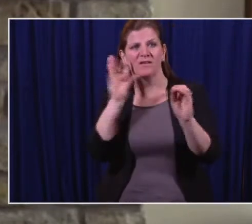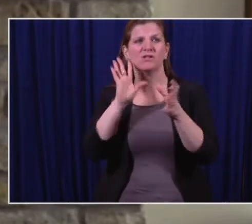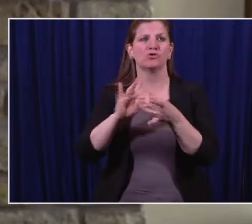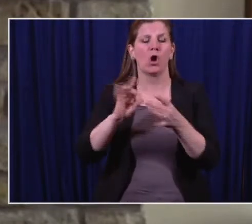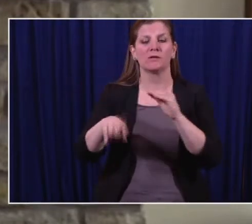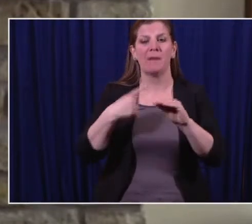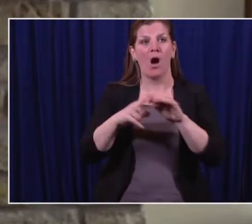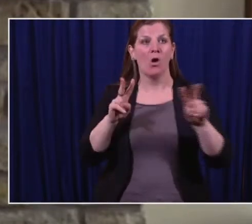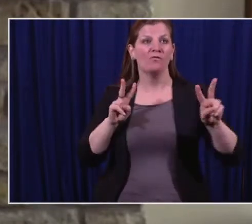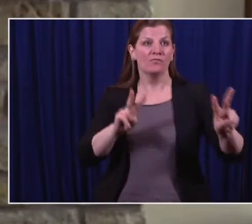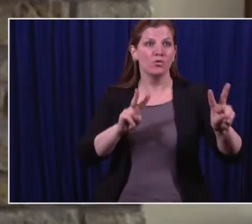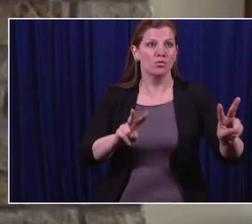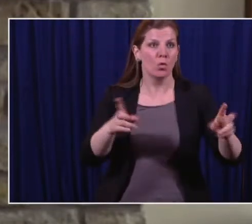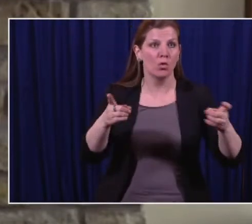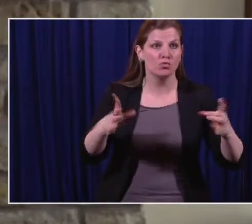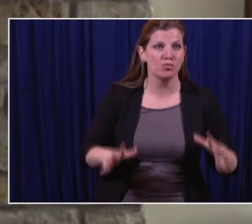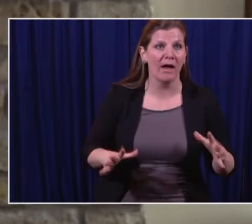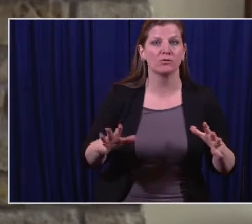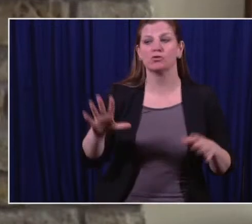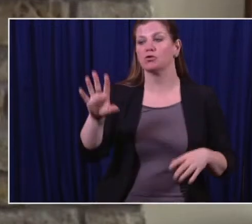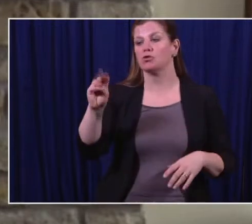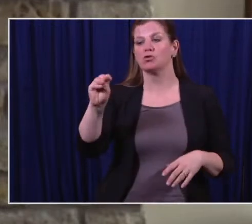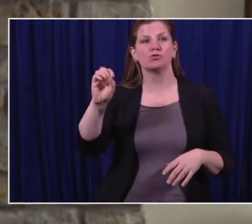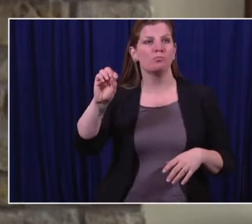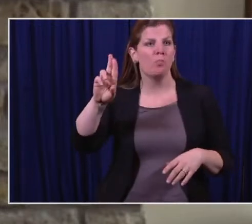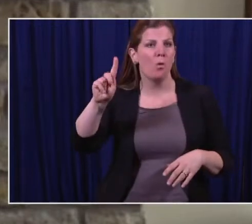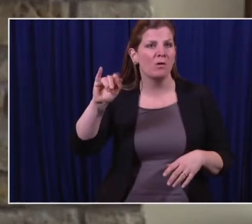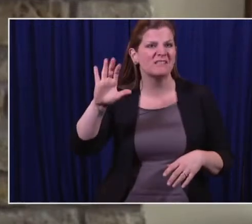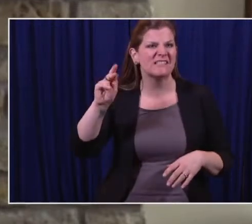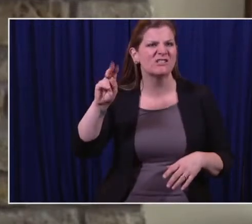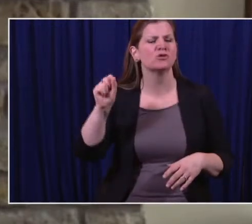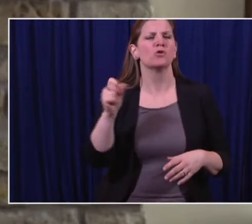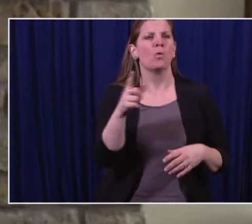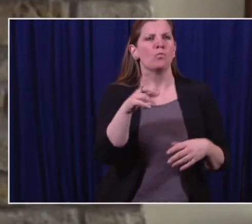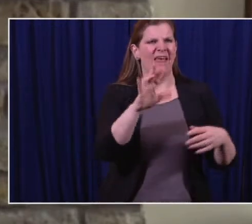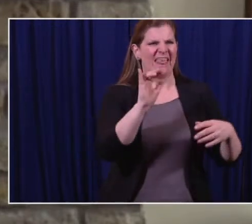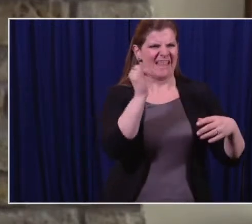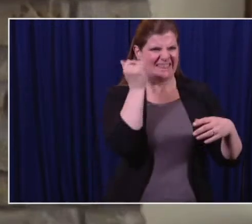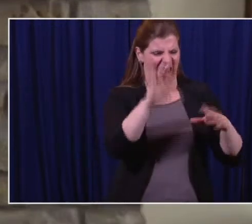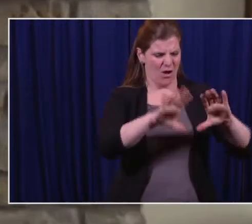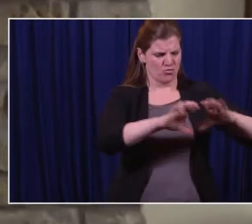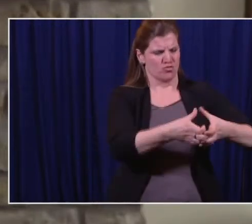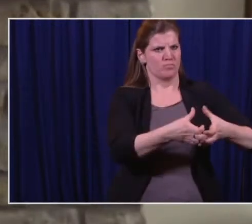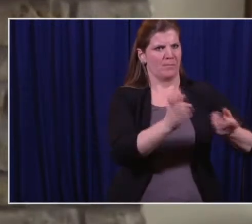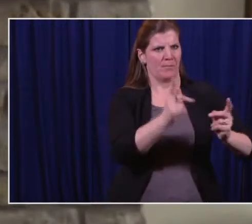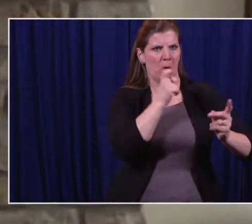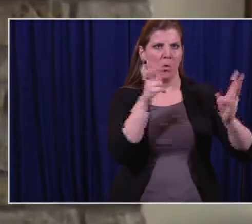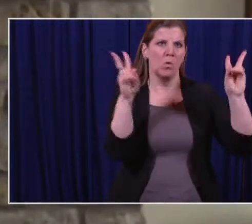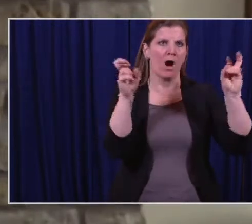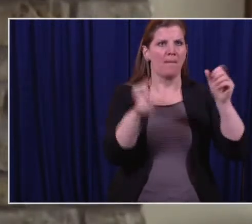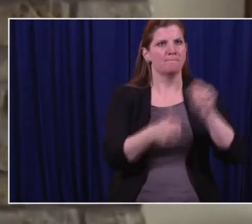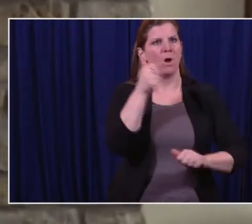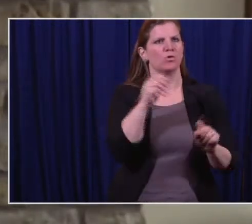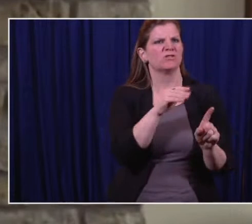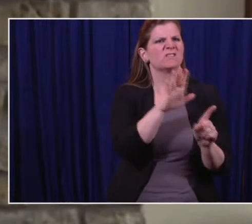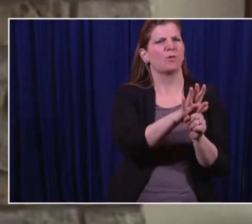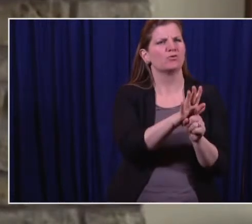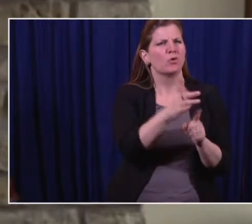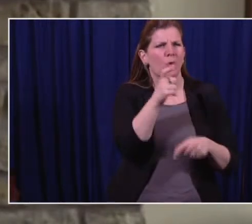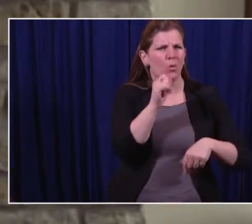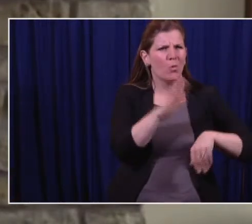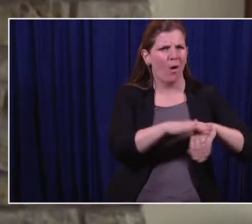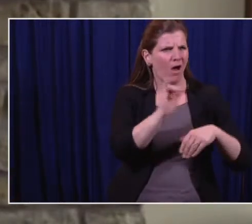Just interested who else is on that list of most exposure. Look, we've got, as you know, over 700